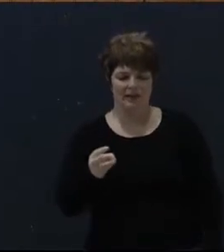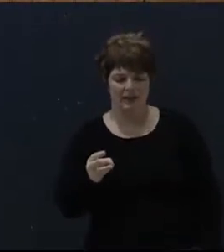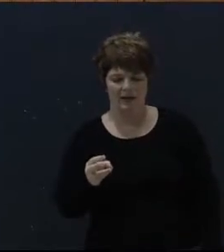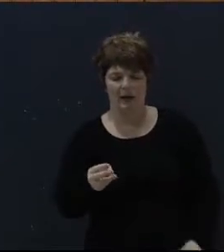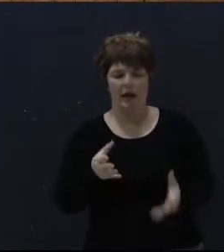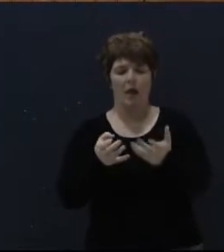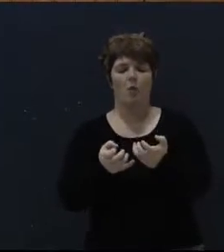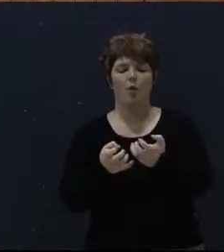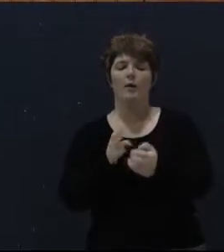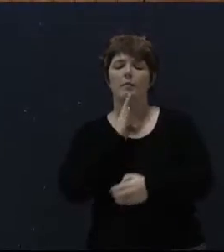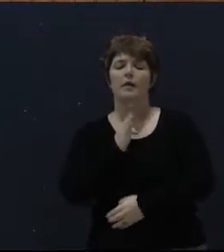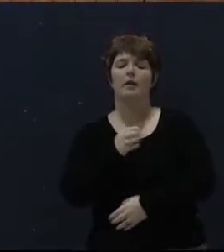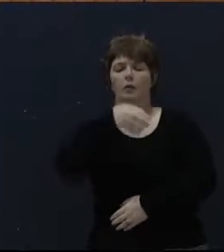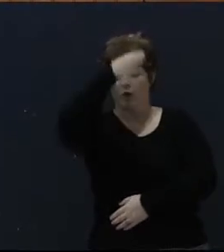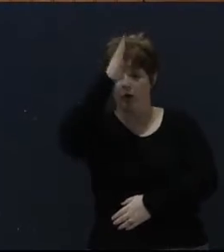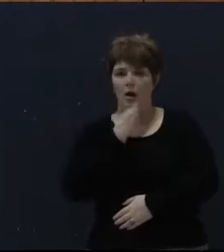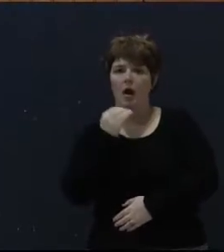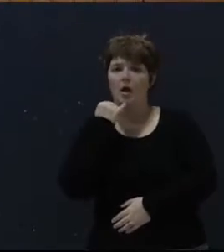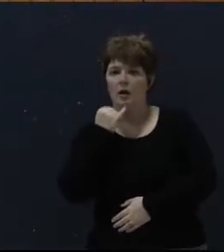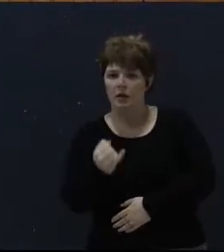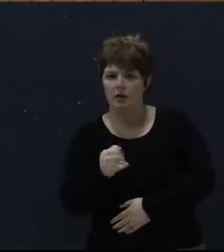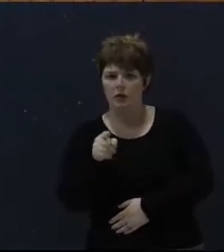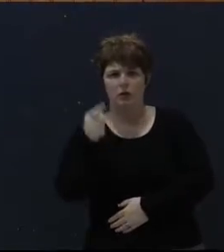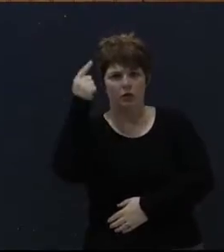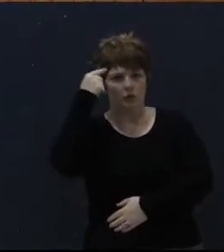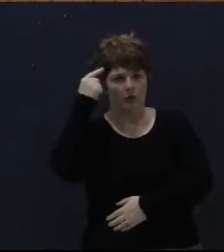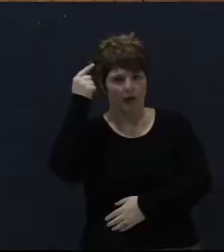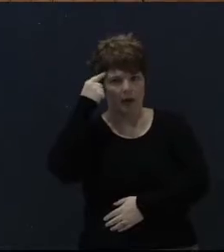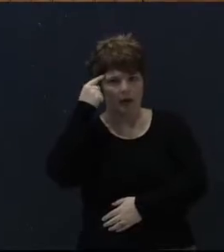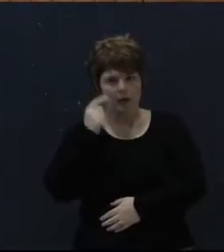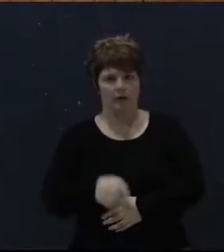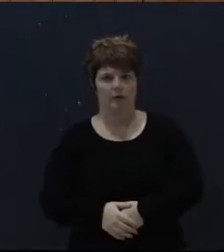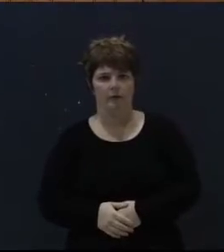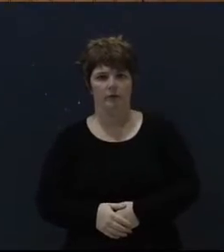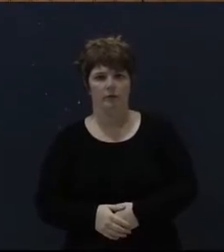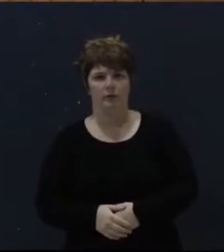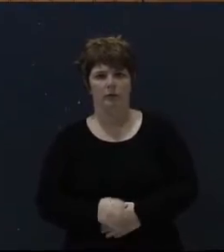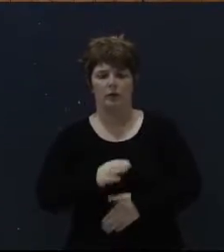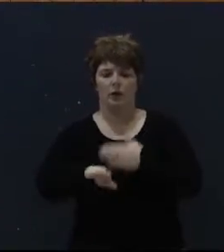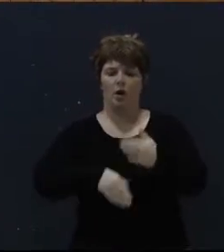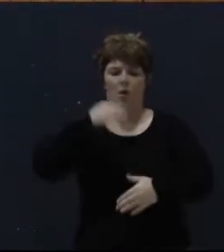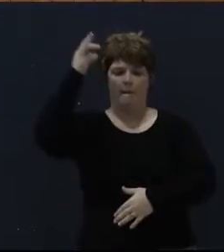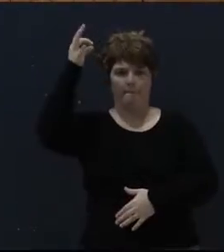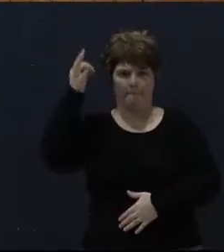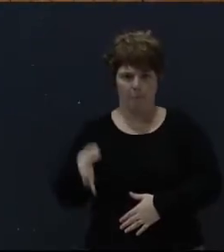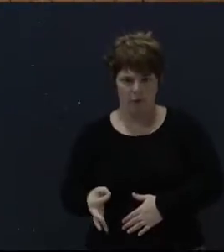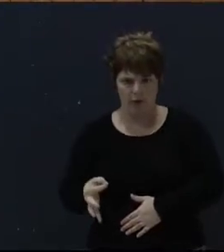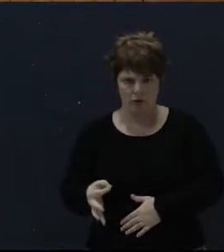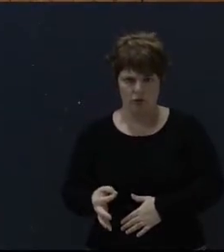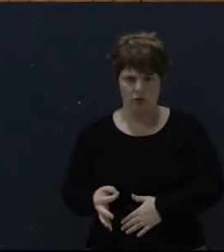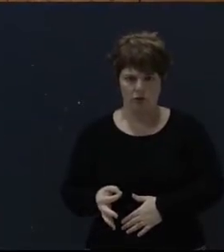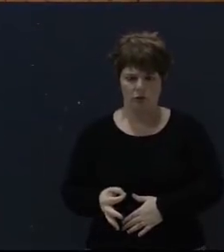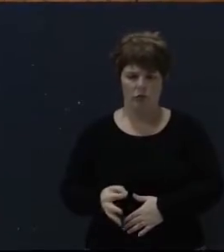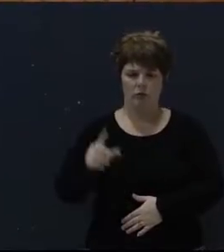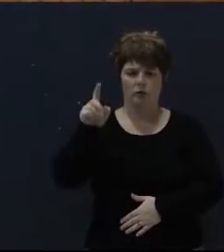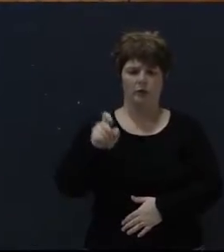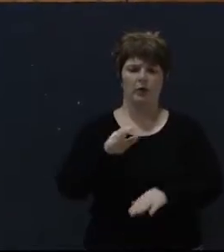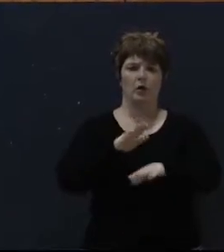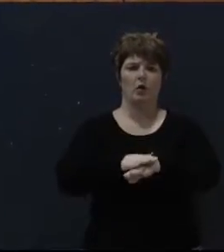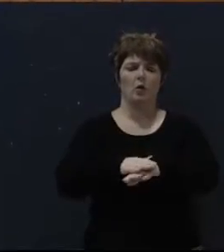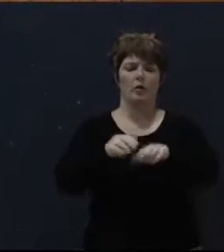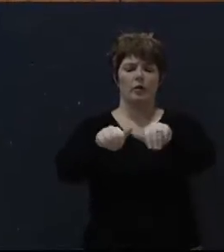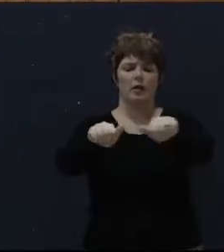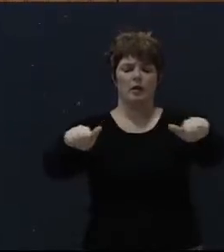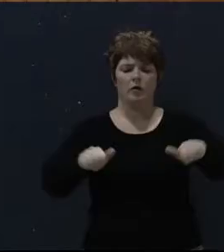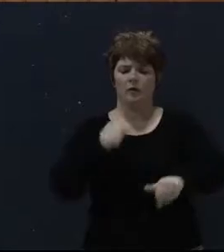where God is. Don't you think? Every pastor in this church ought to be on the altar saying, I